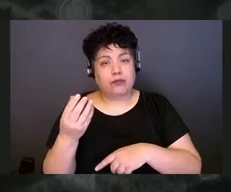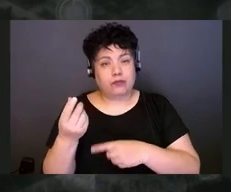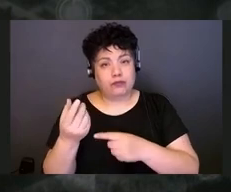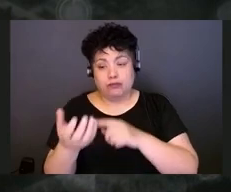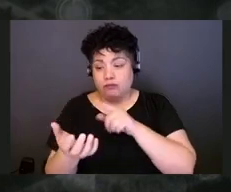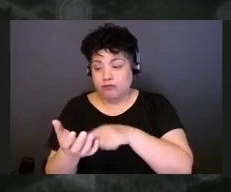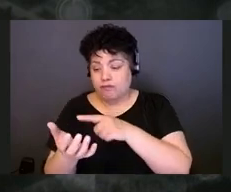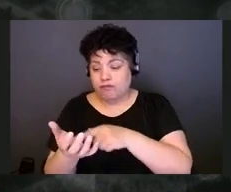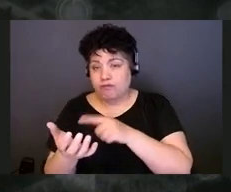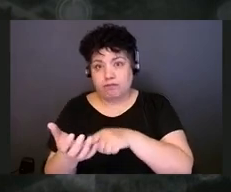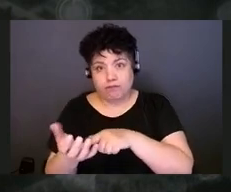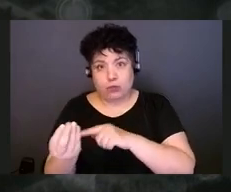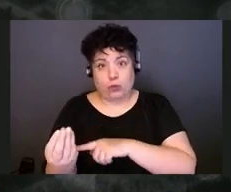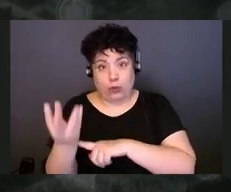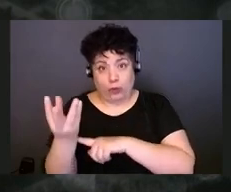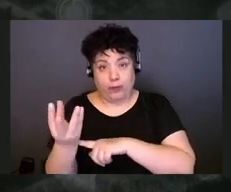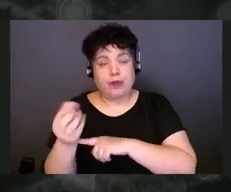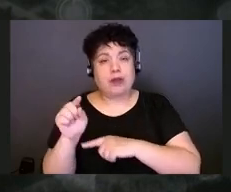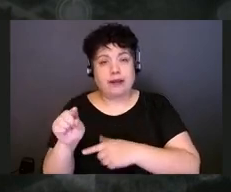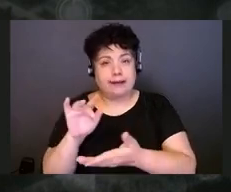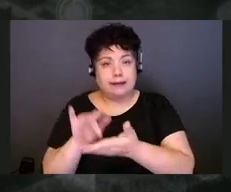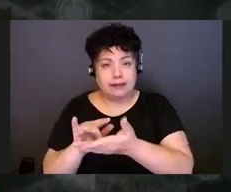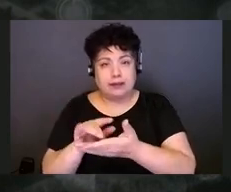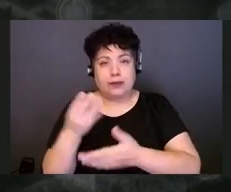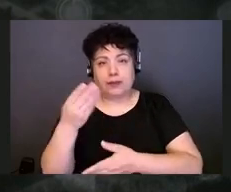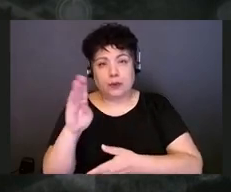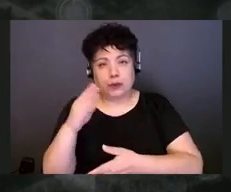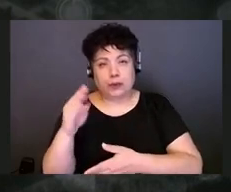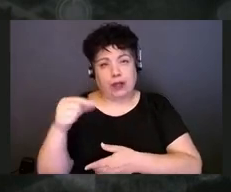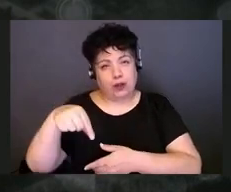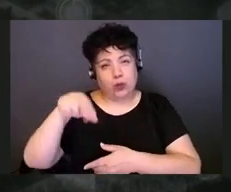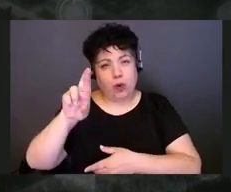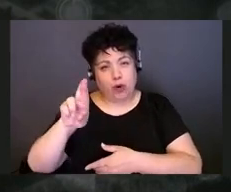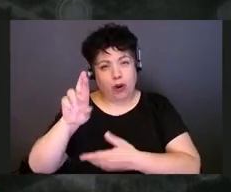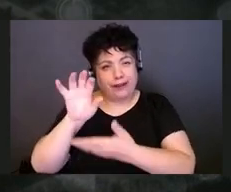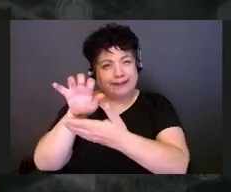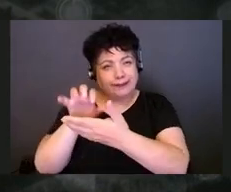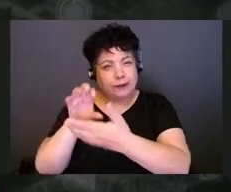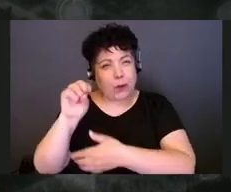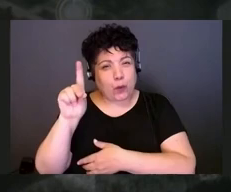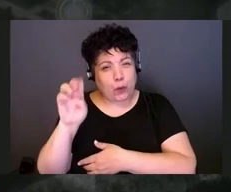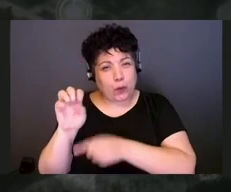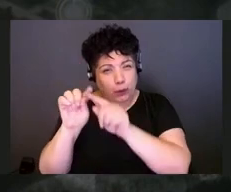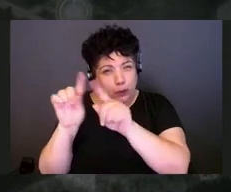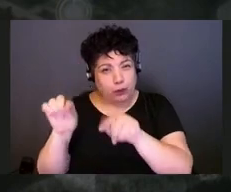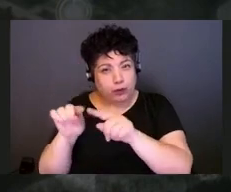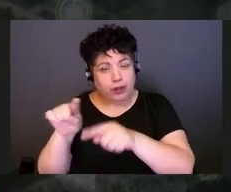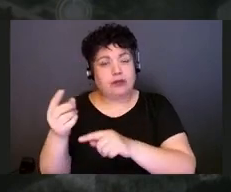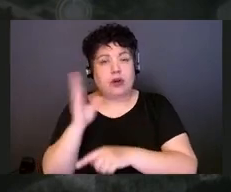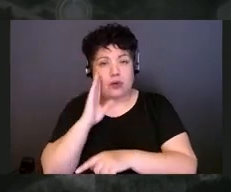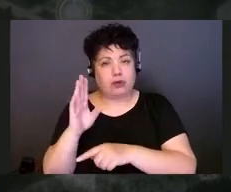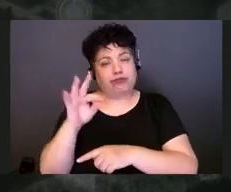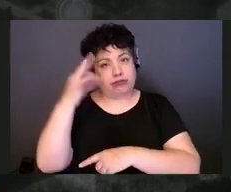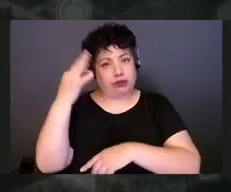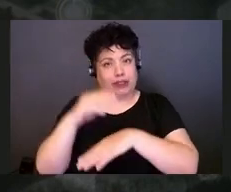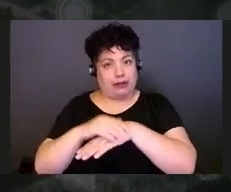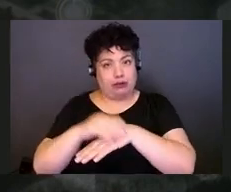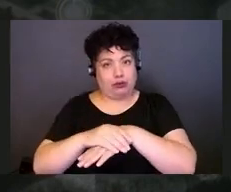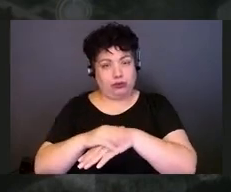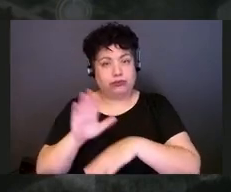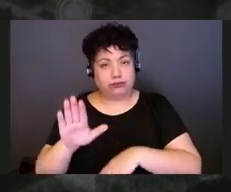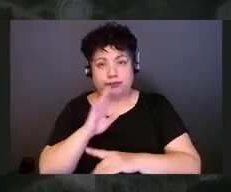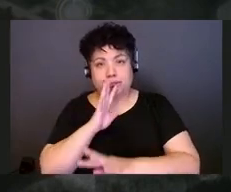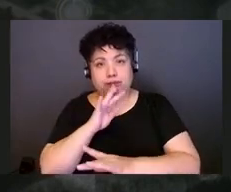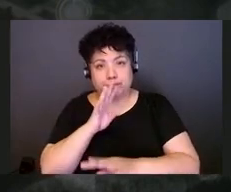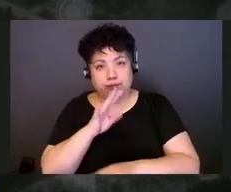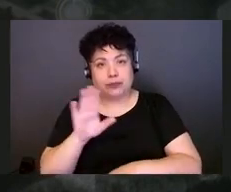the application and click on the blue QR code at the top of the screen. You'll then need to